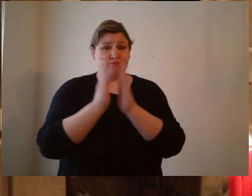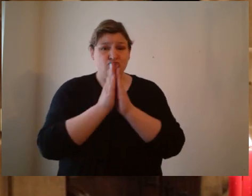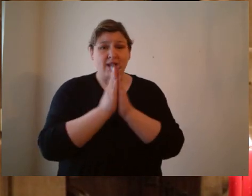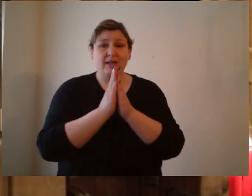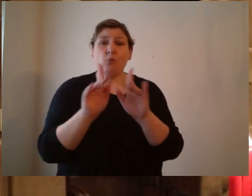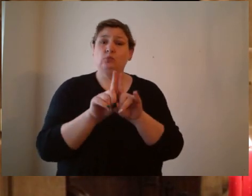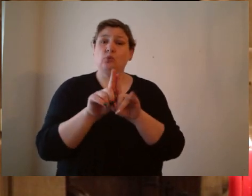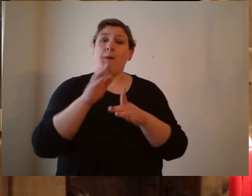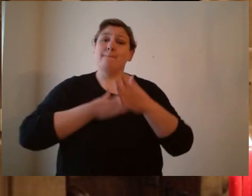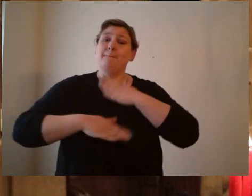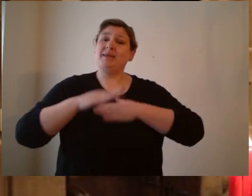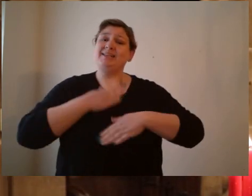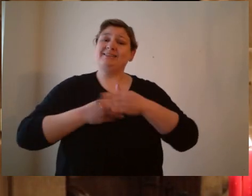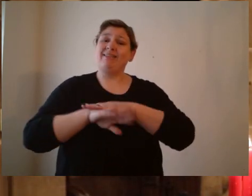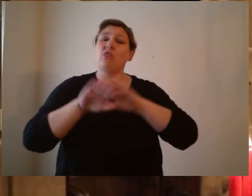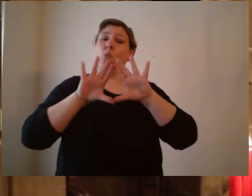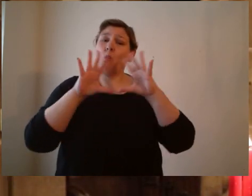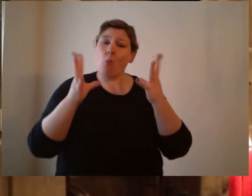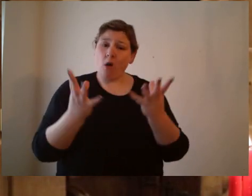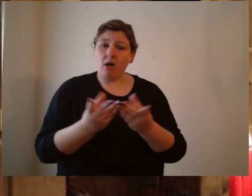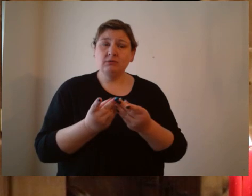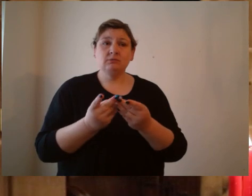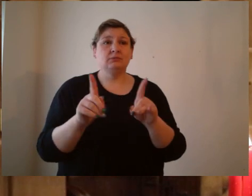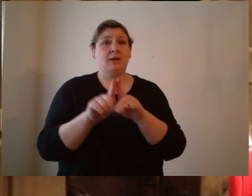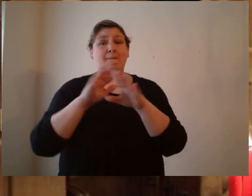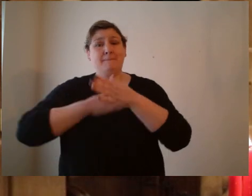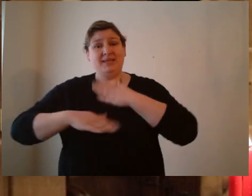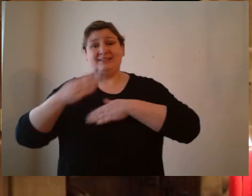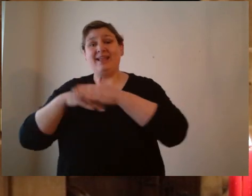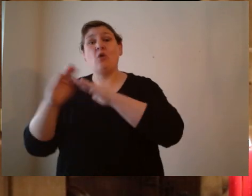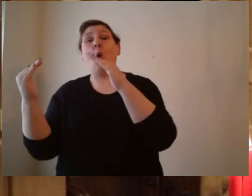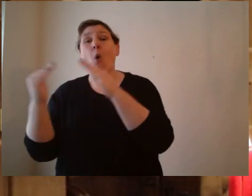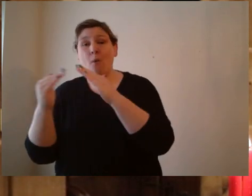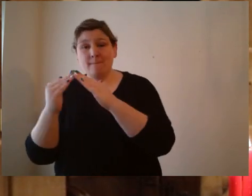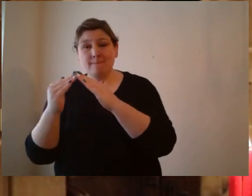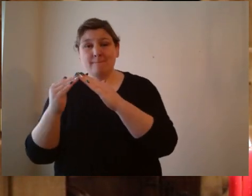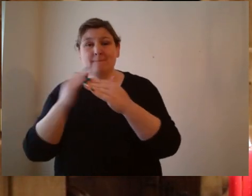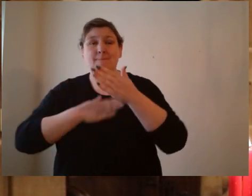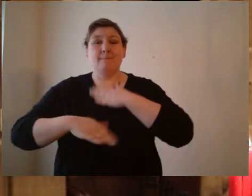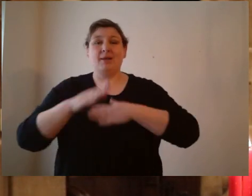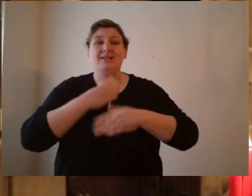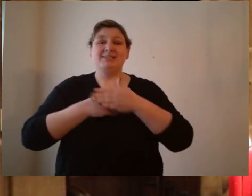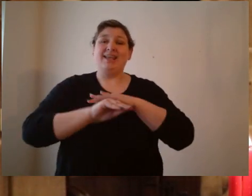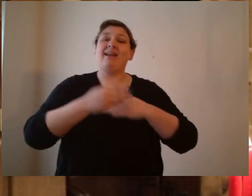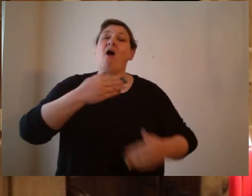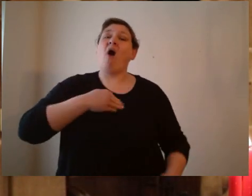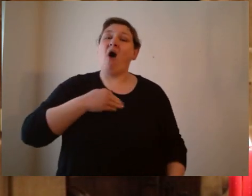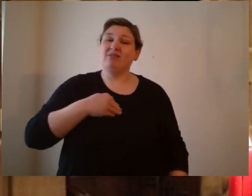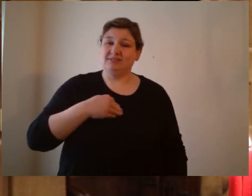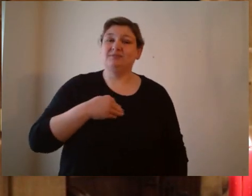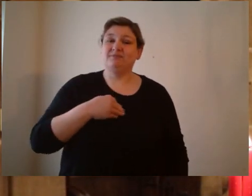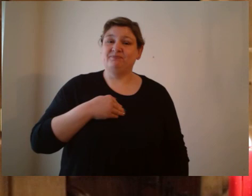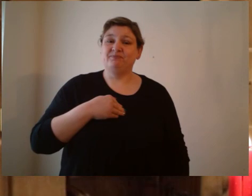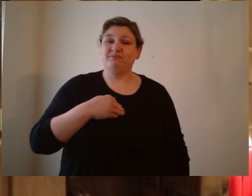We pray for peace in our world, peace in our homes, peace in our